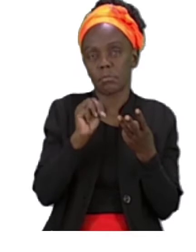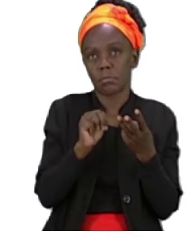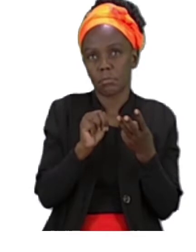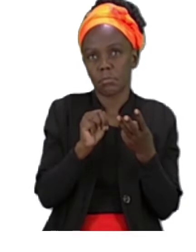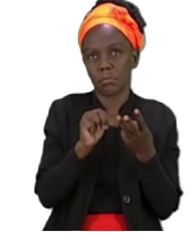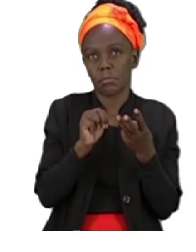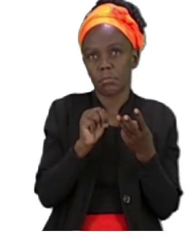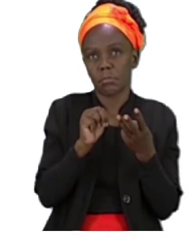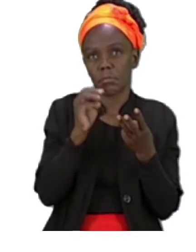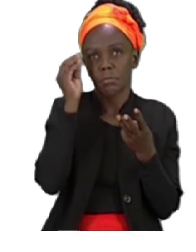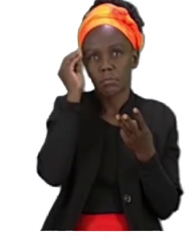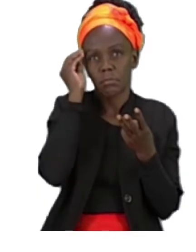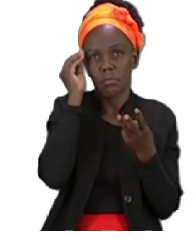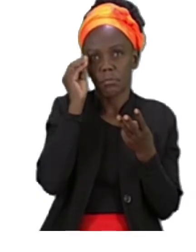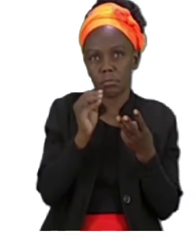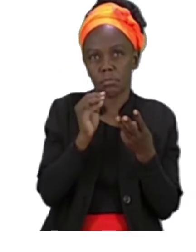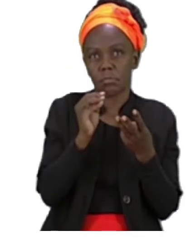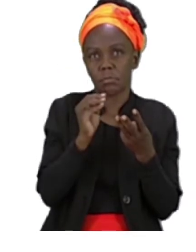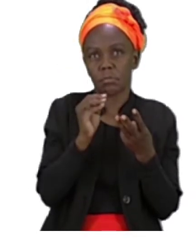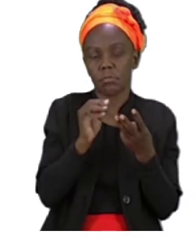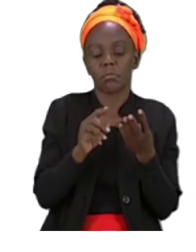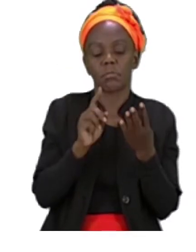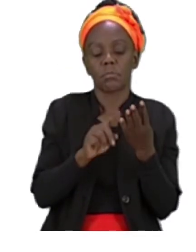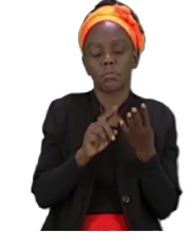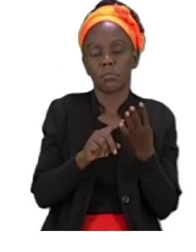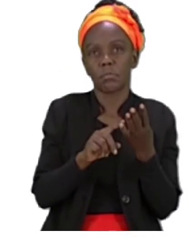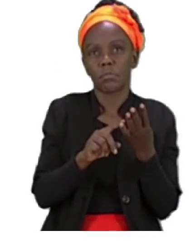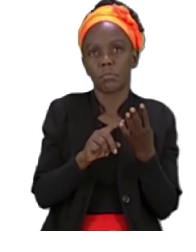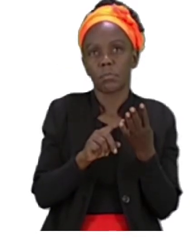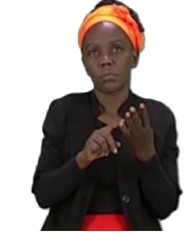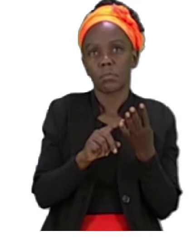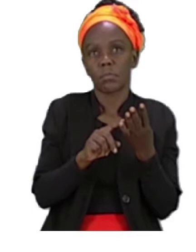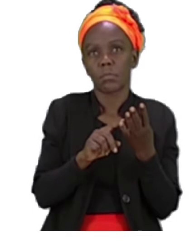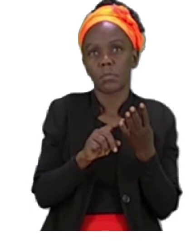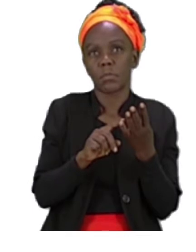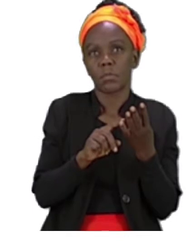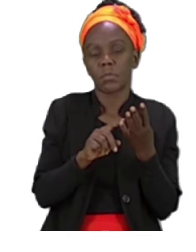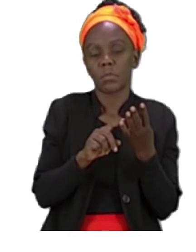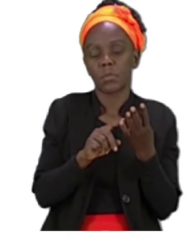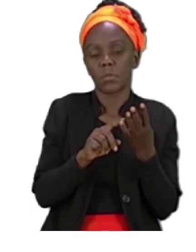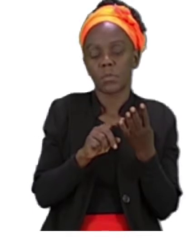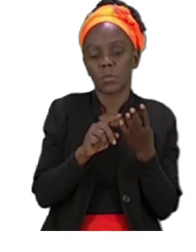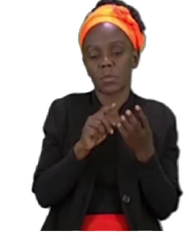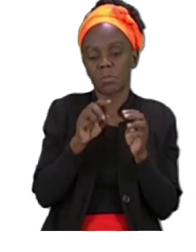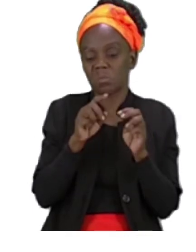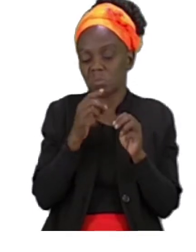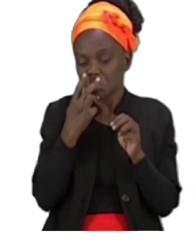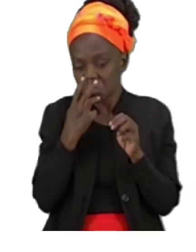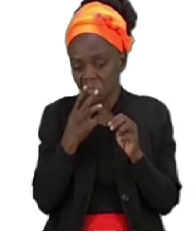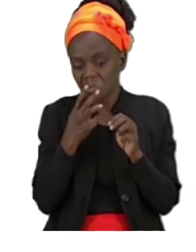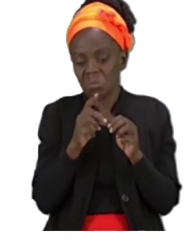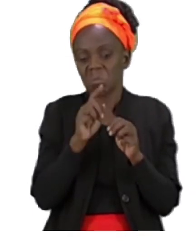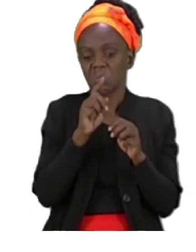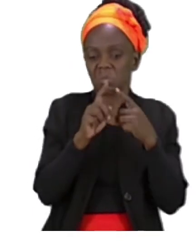number 4 is it is a plus or a minus. You need to choose.